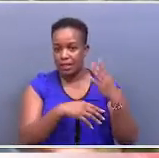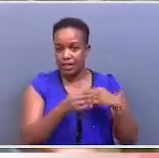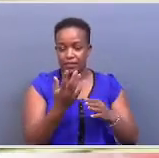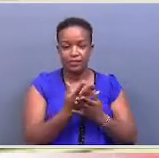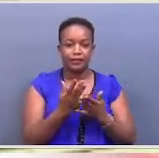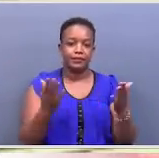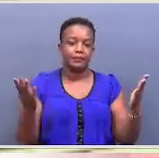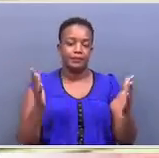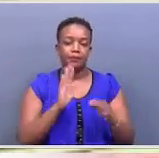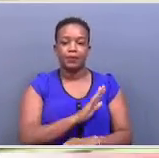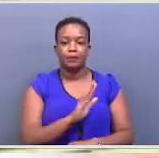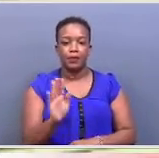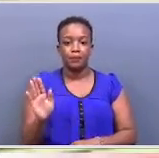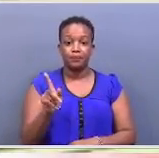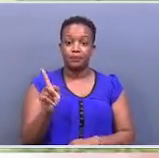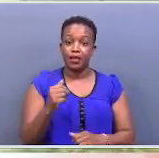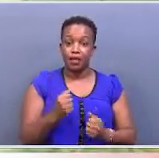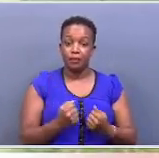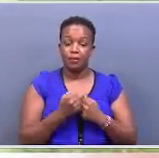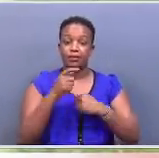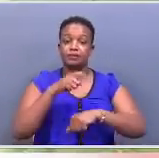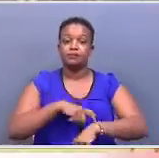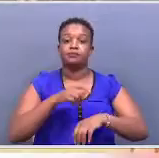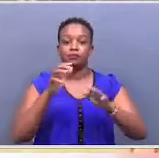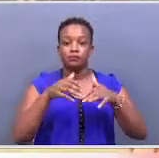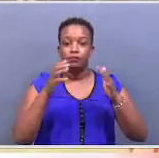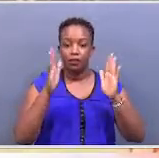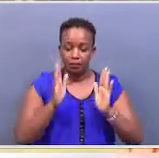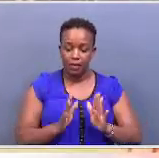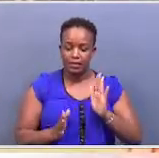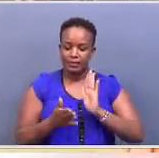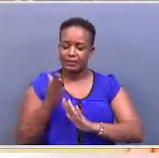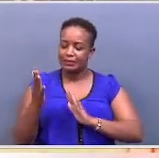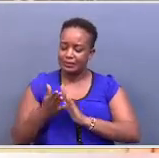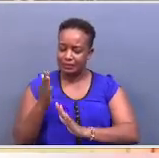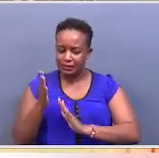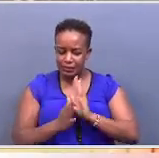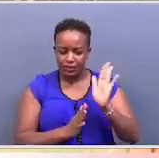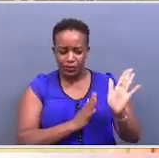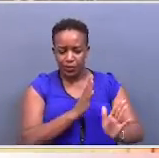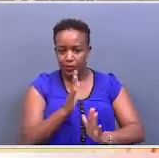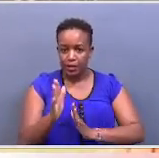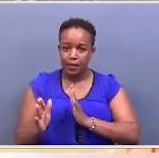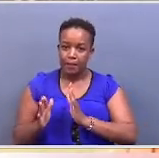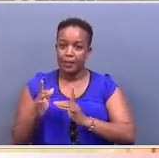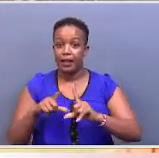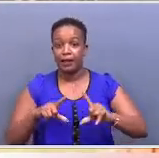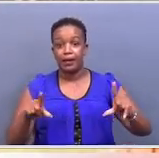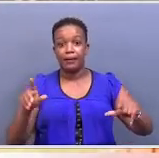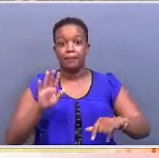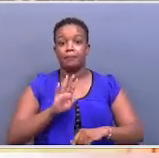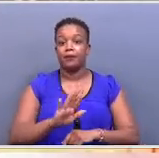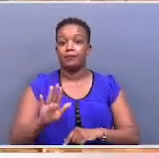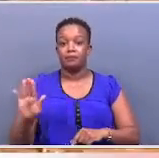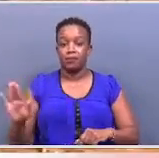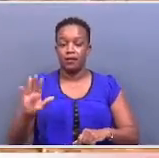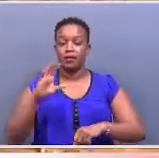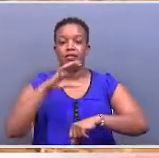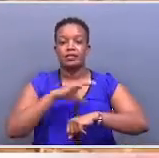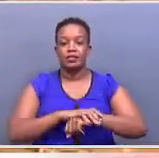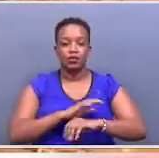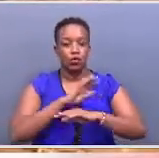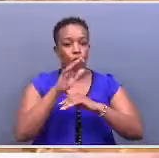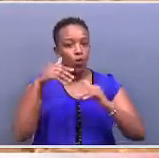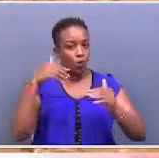to the market. This comes at a time when farmers are rushing against time to ensure they prepare their farms and acquire all the necessary farm